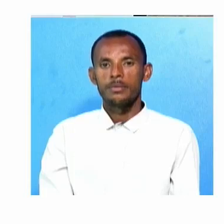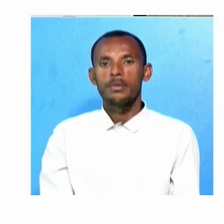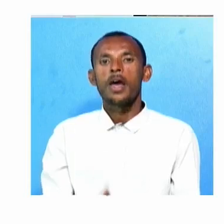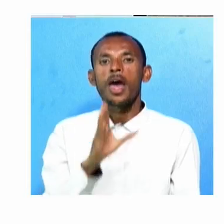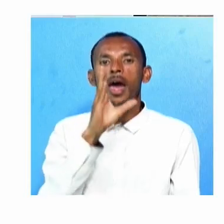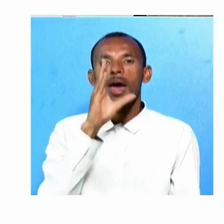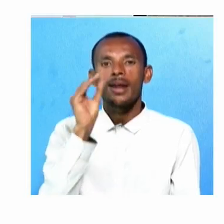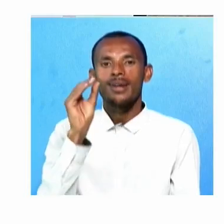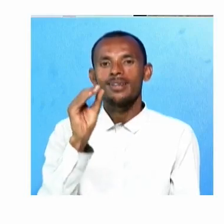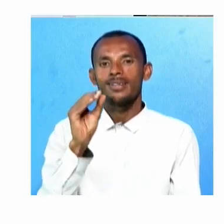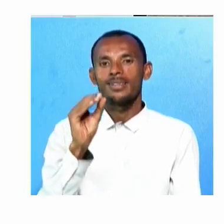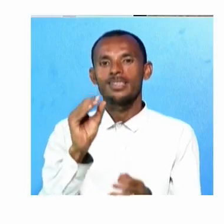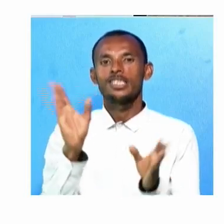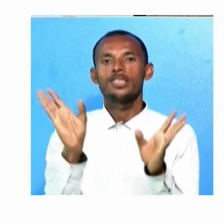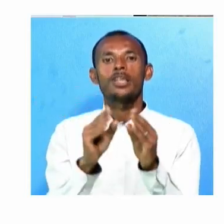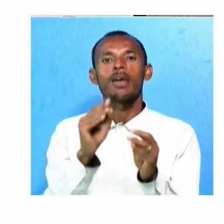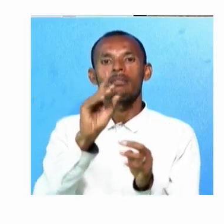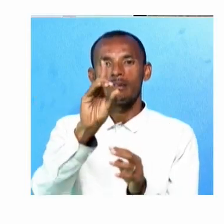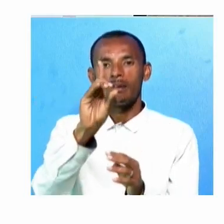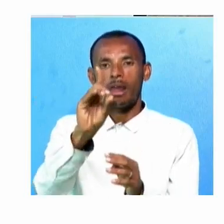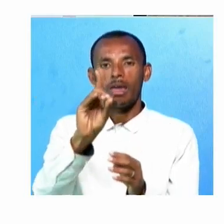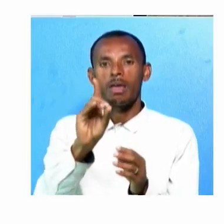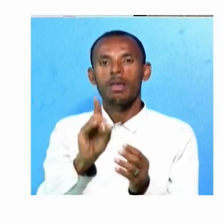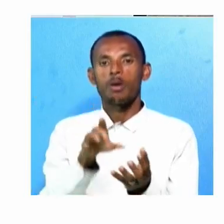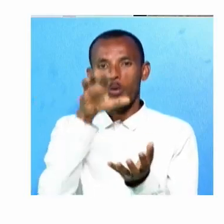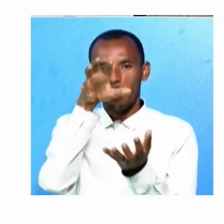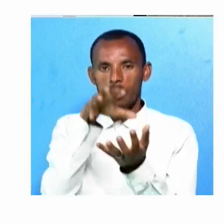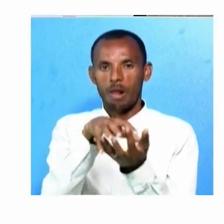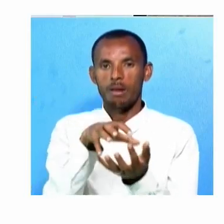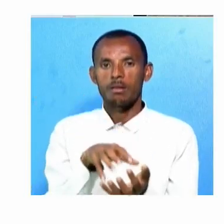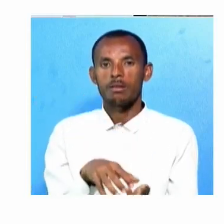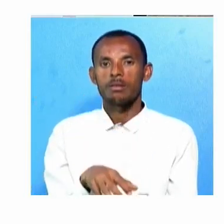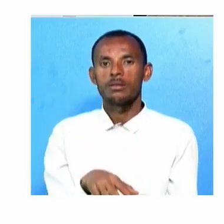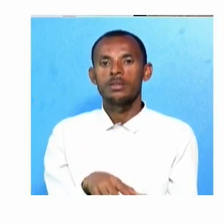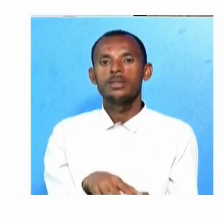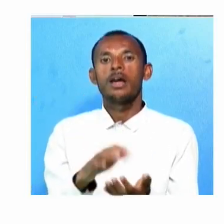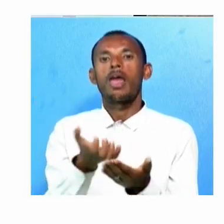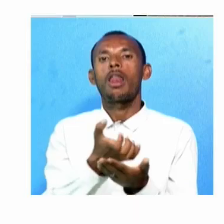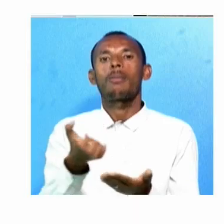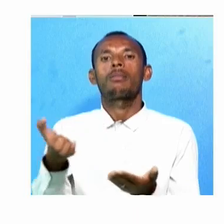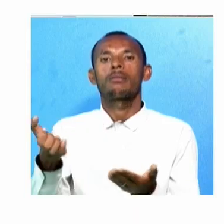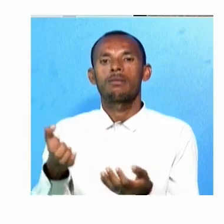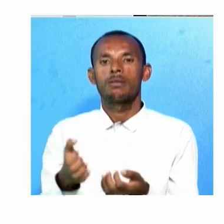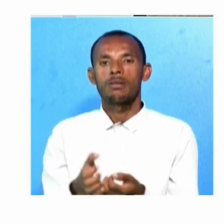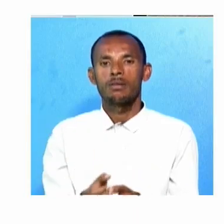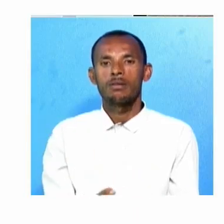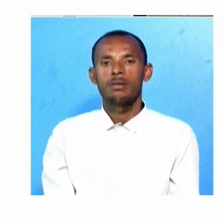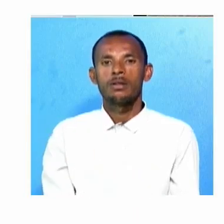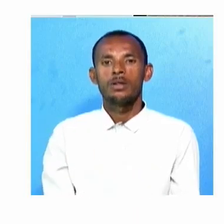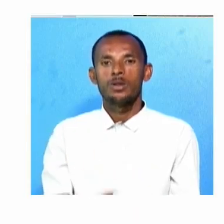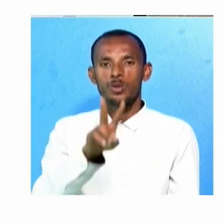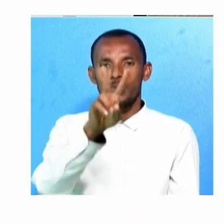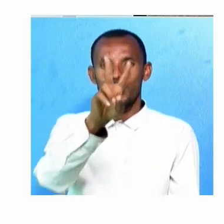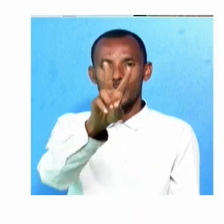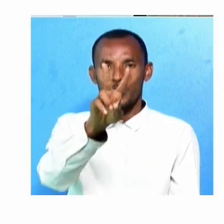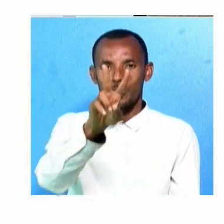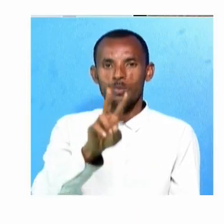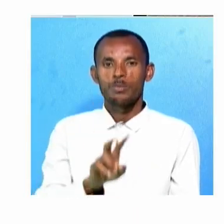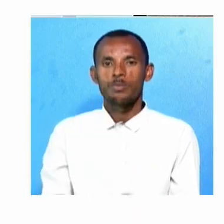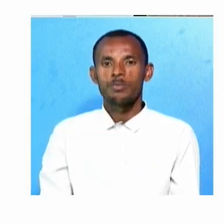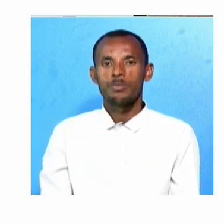And set D contains the elements 2